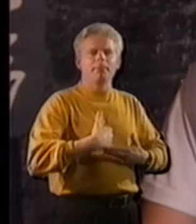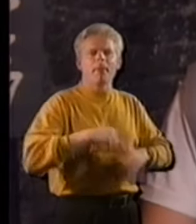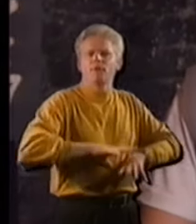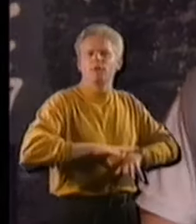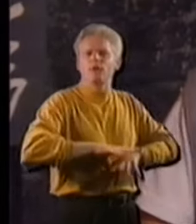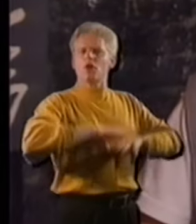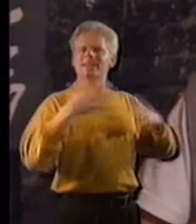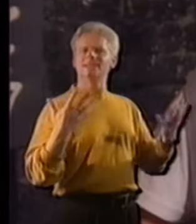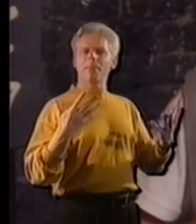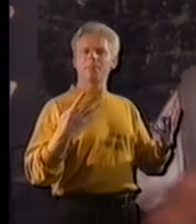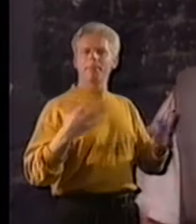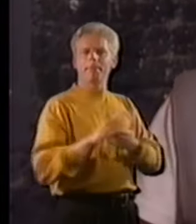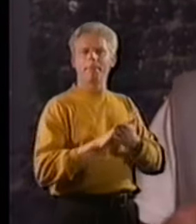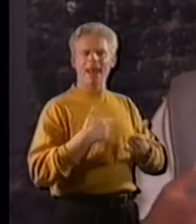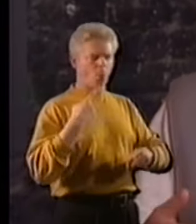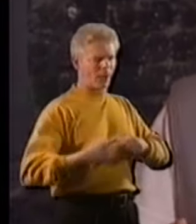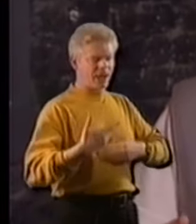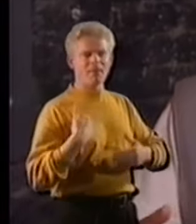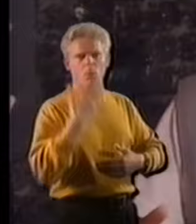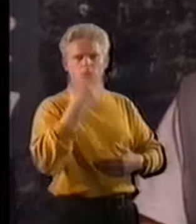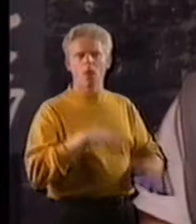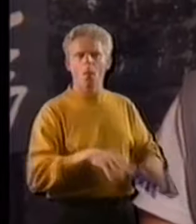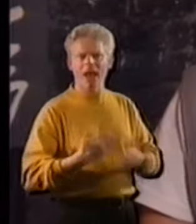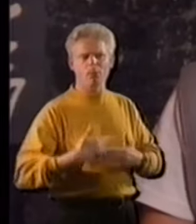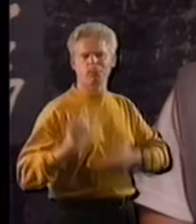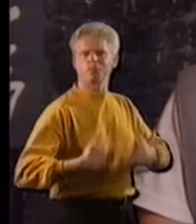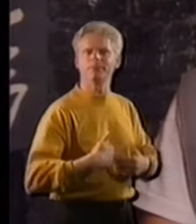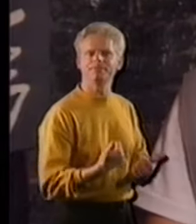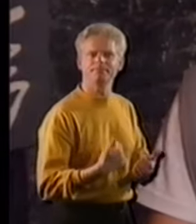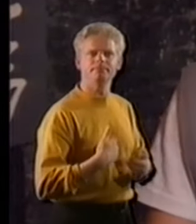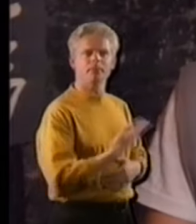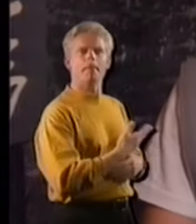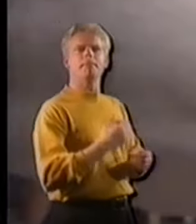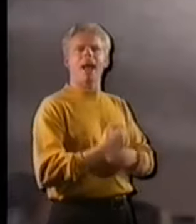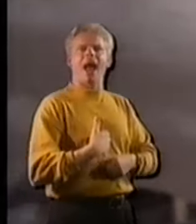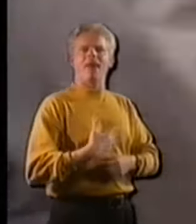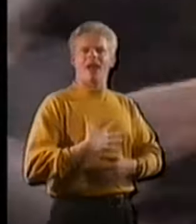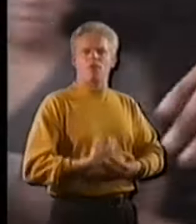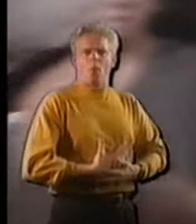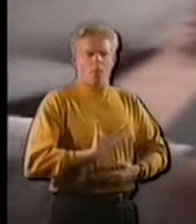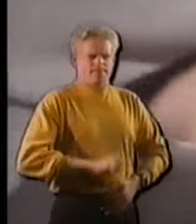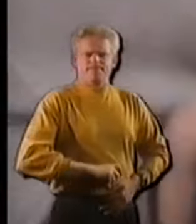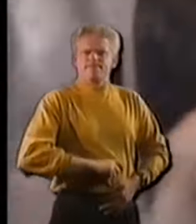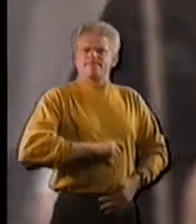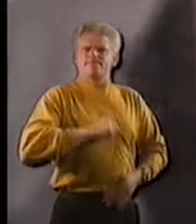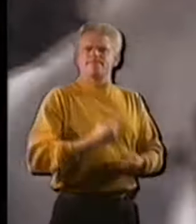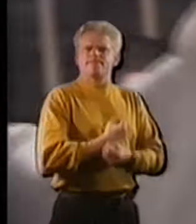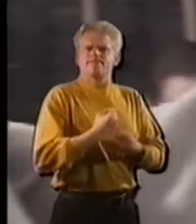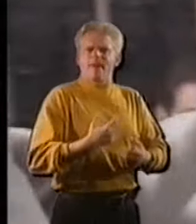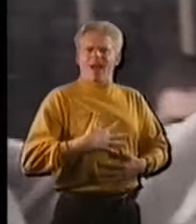life, helped me to speed and move much quicker than before. Kung Fu made me feel